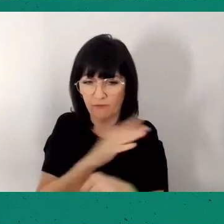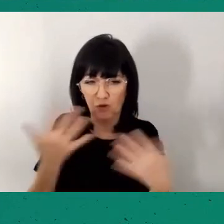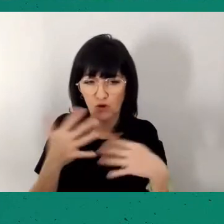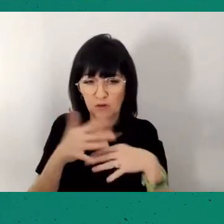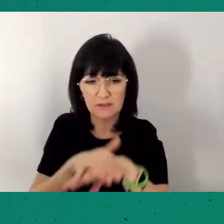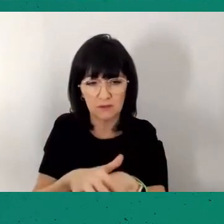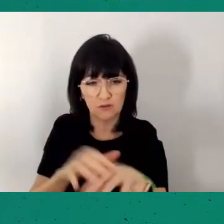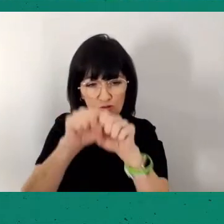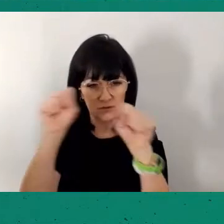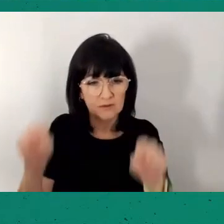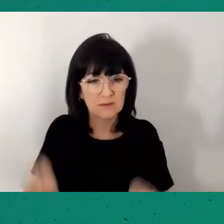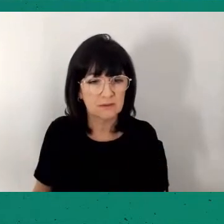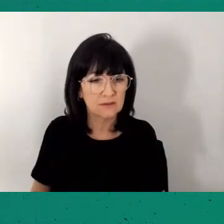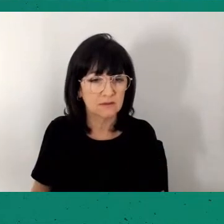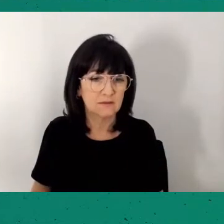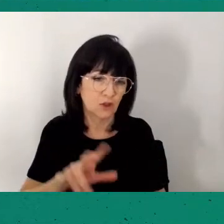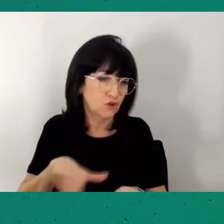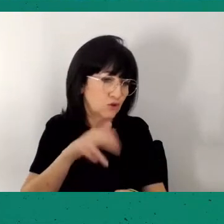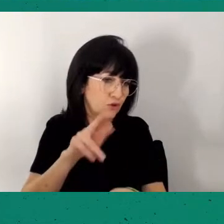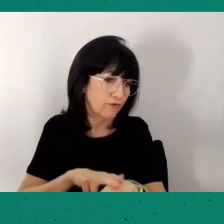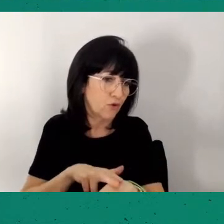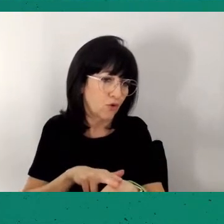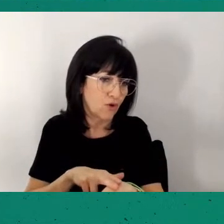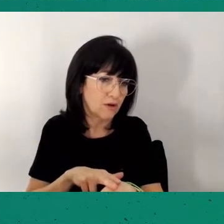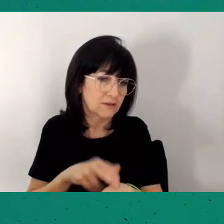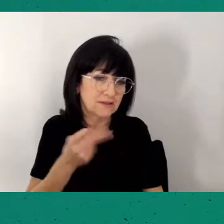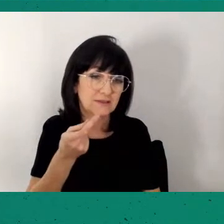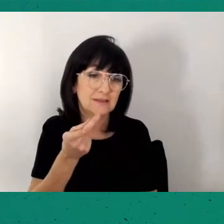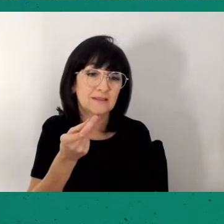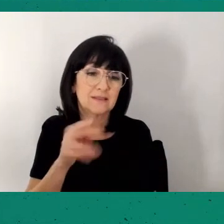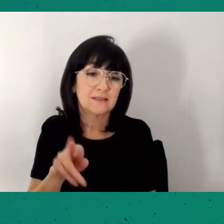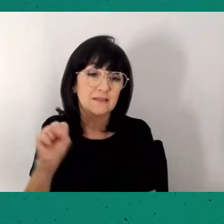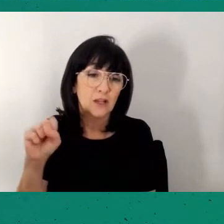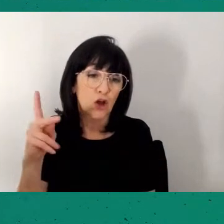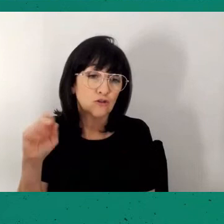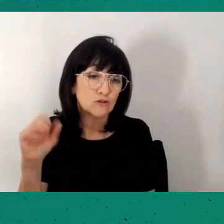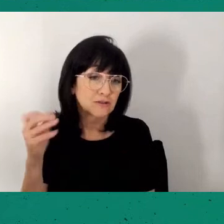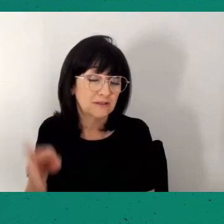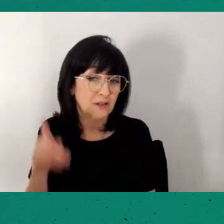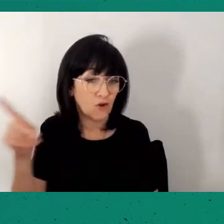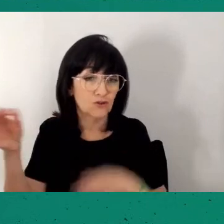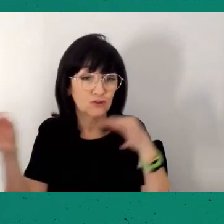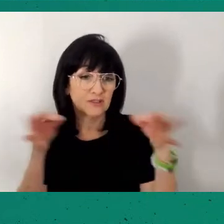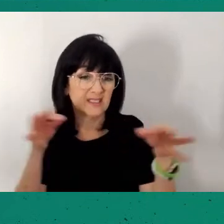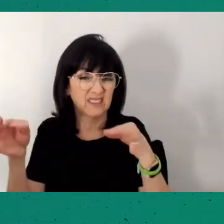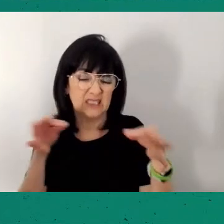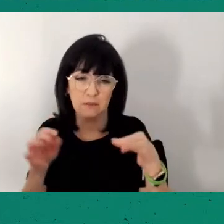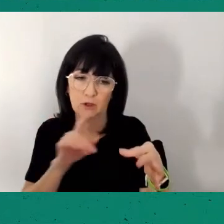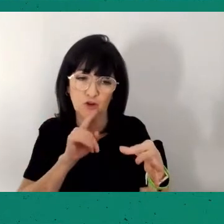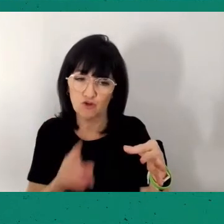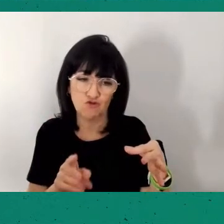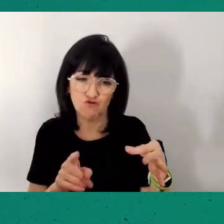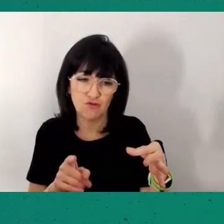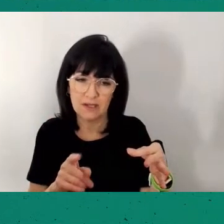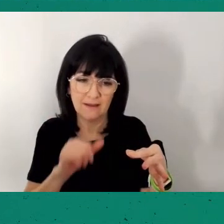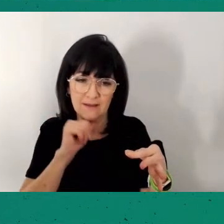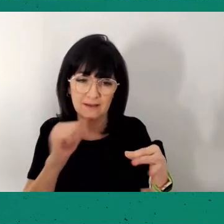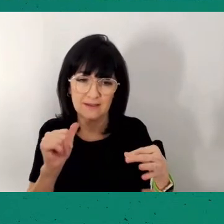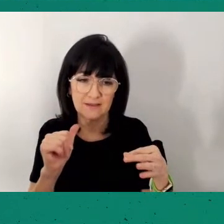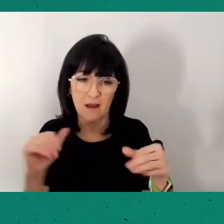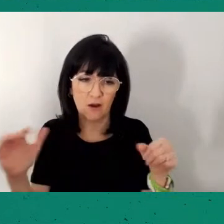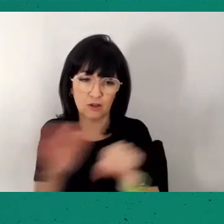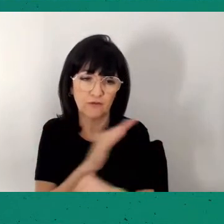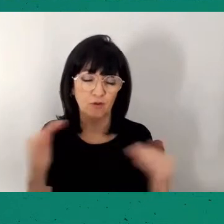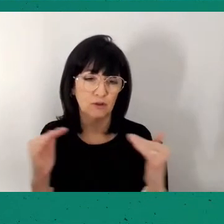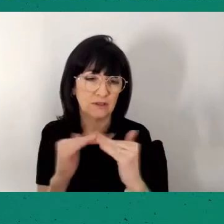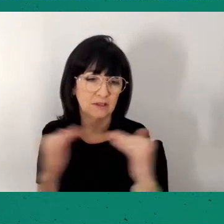and of course, Dr. Skelcher has actually told you how one-sided it was financially and otherwise. So I won't